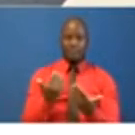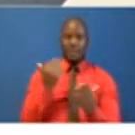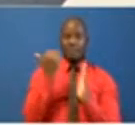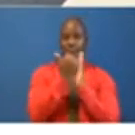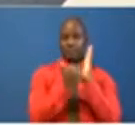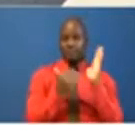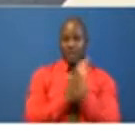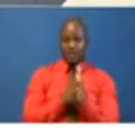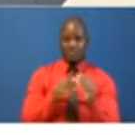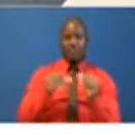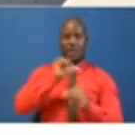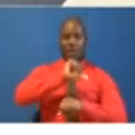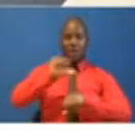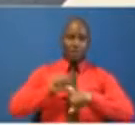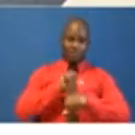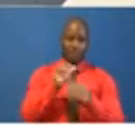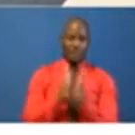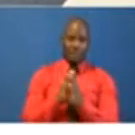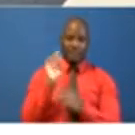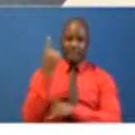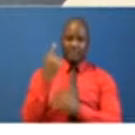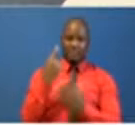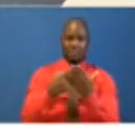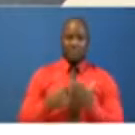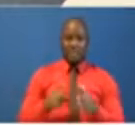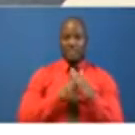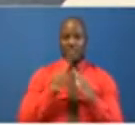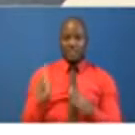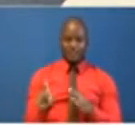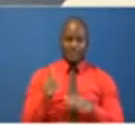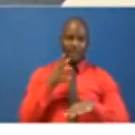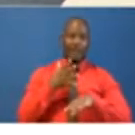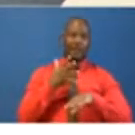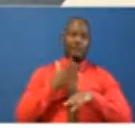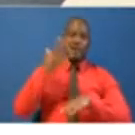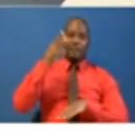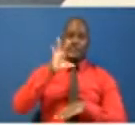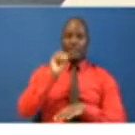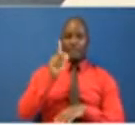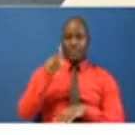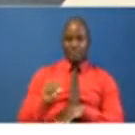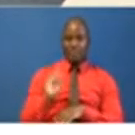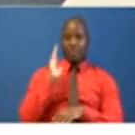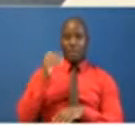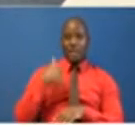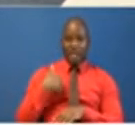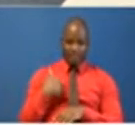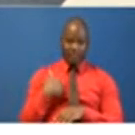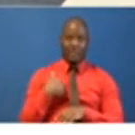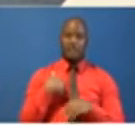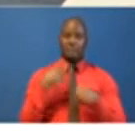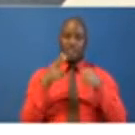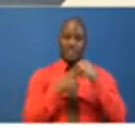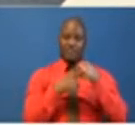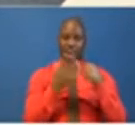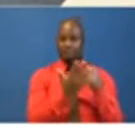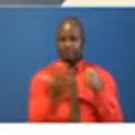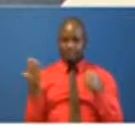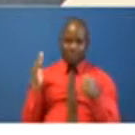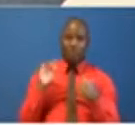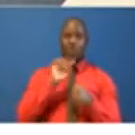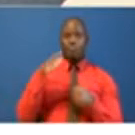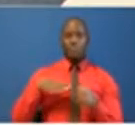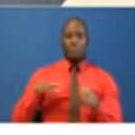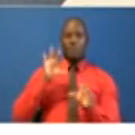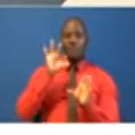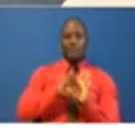program in about an hour or so the first debate will kick off 5 30 pm and this one will have about seven candidates uh those